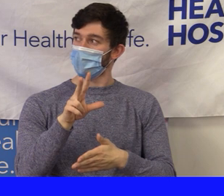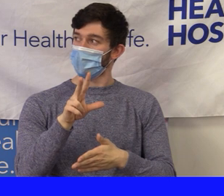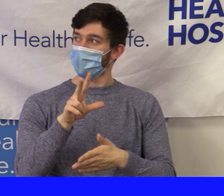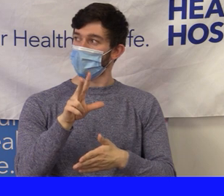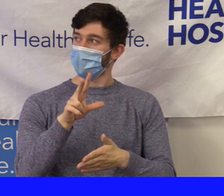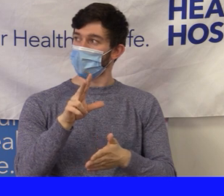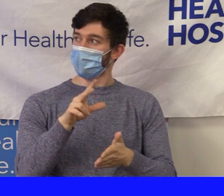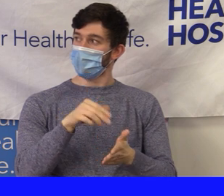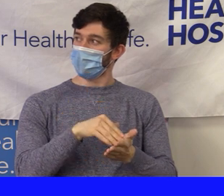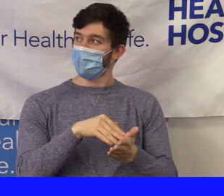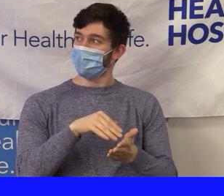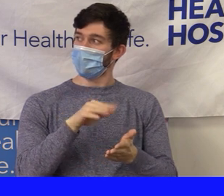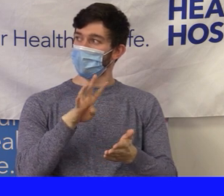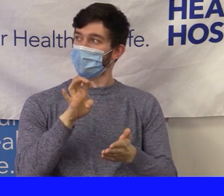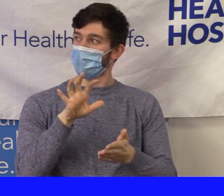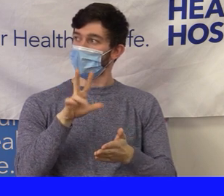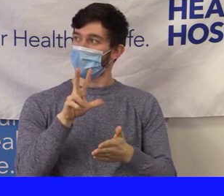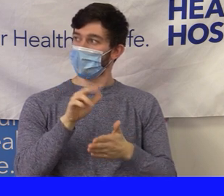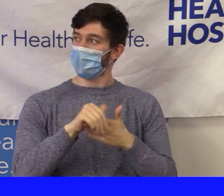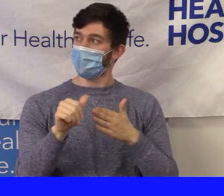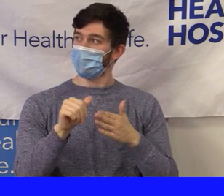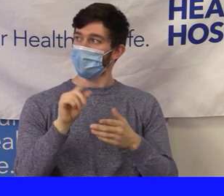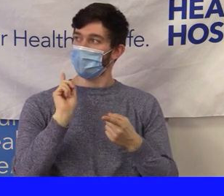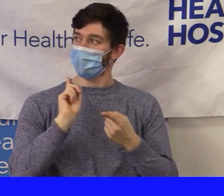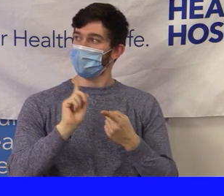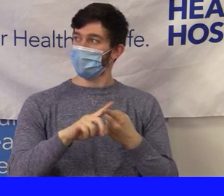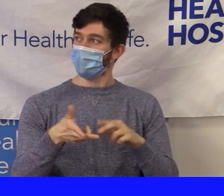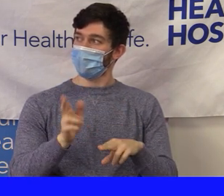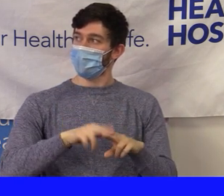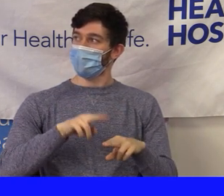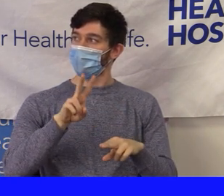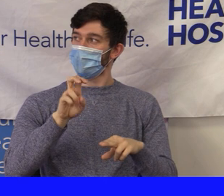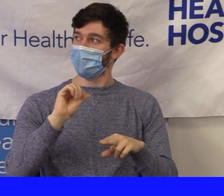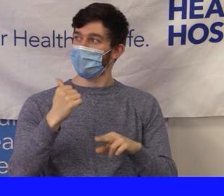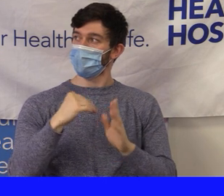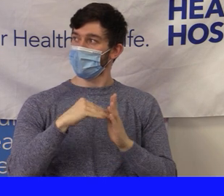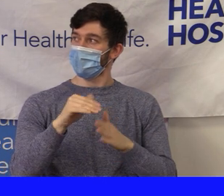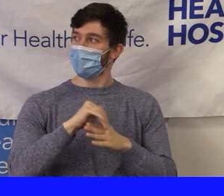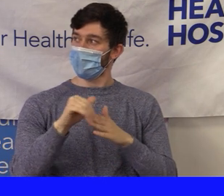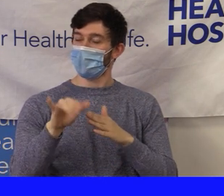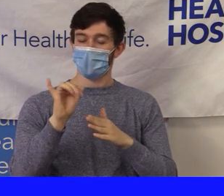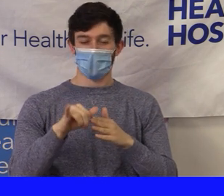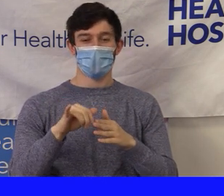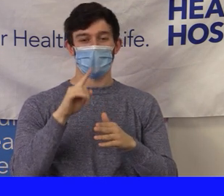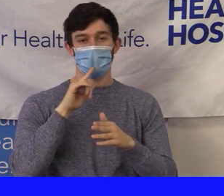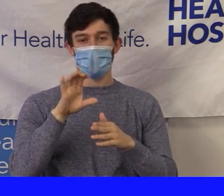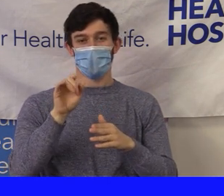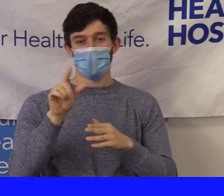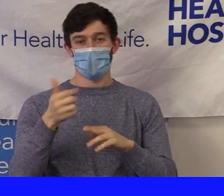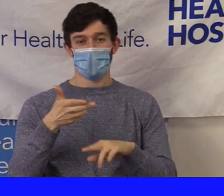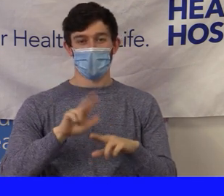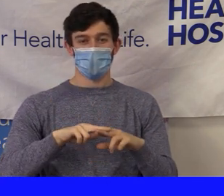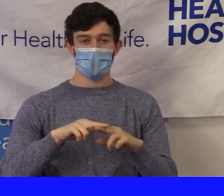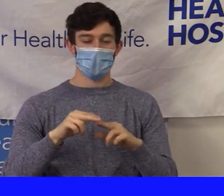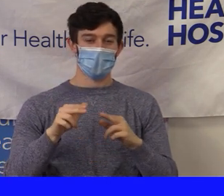$192,843,453 to $210 million. This accounts for cost of living increases, collective bargaining increases,